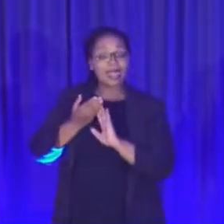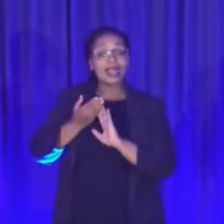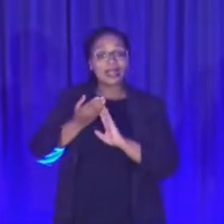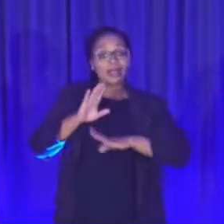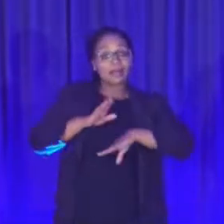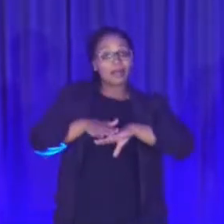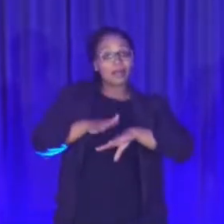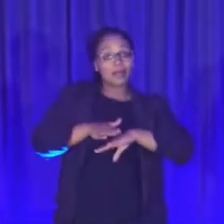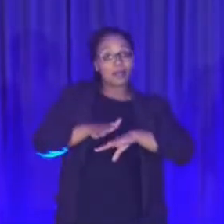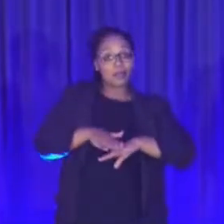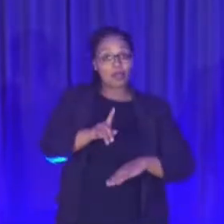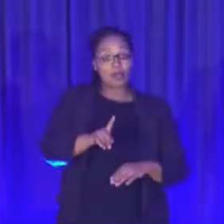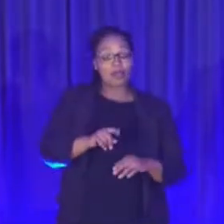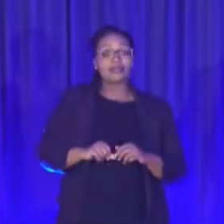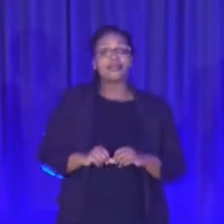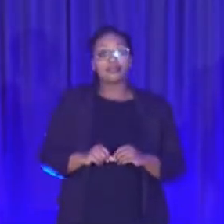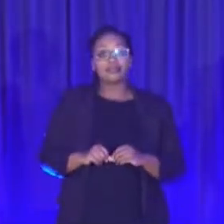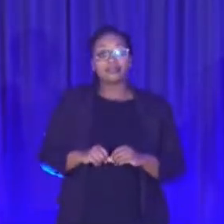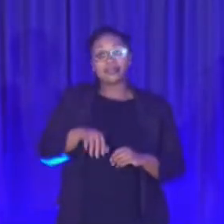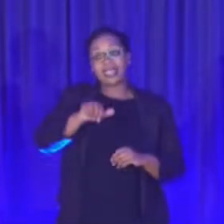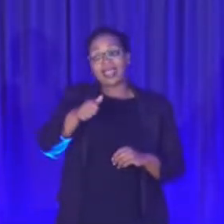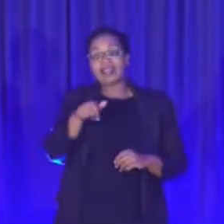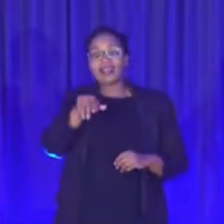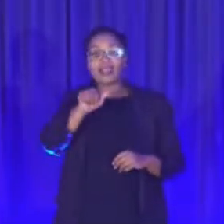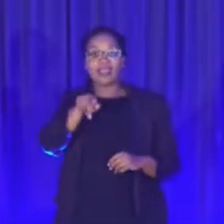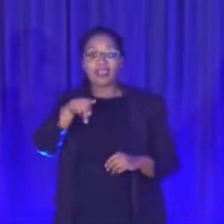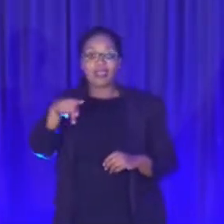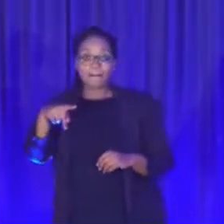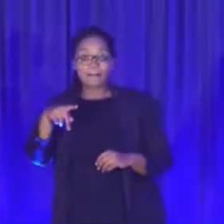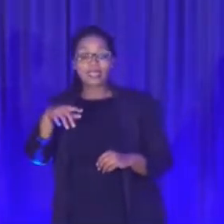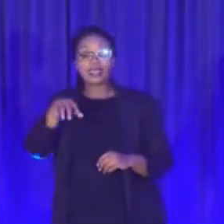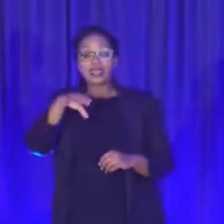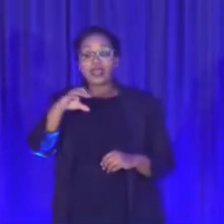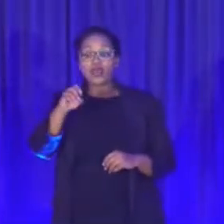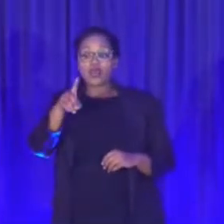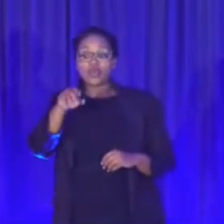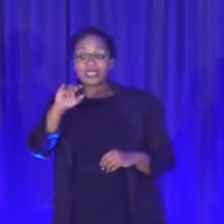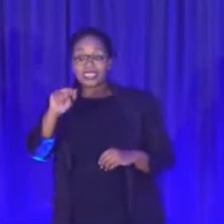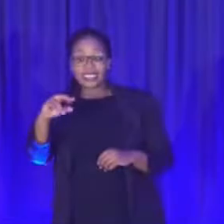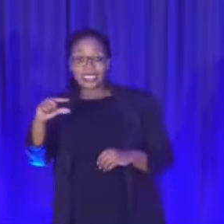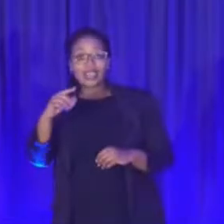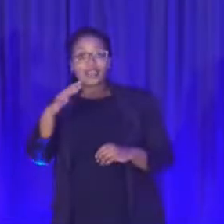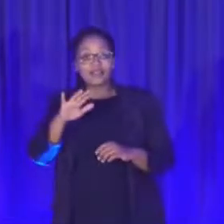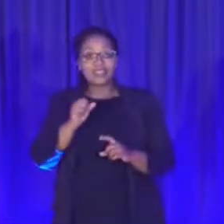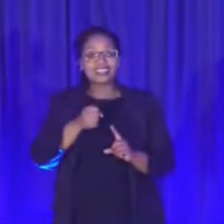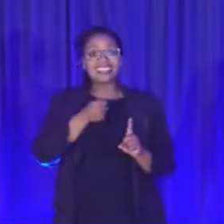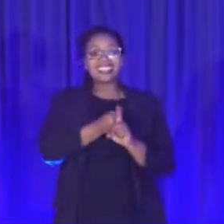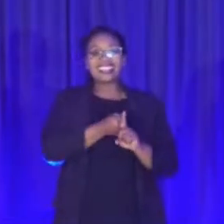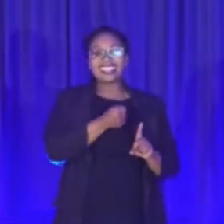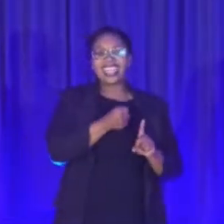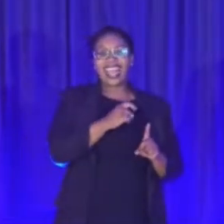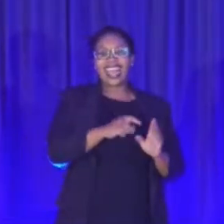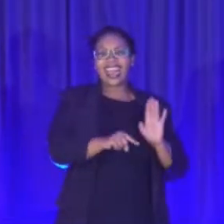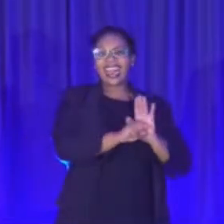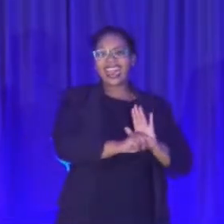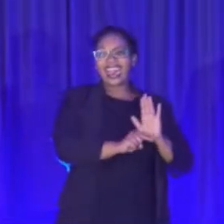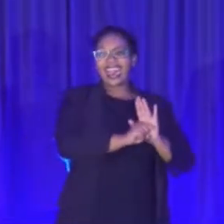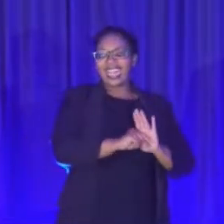the suboptimal application coding that affected VMD performance in the previous